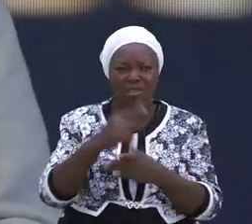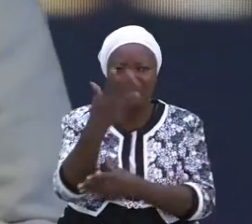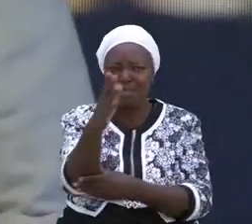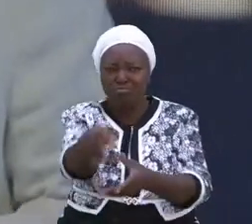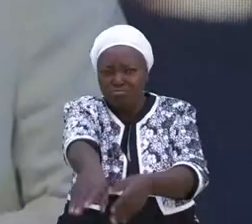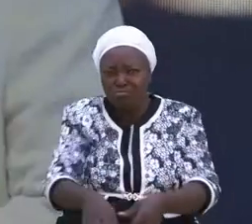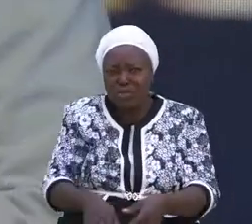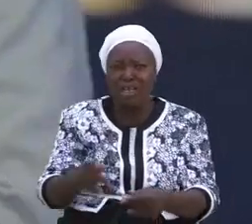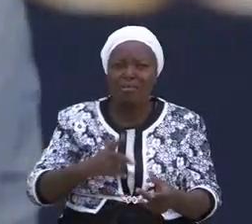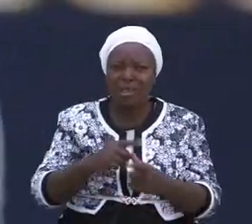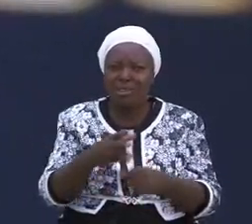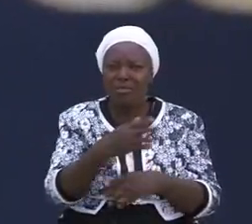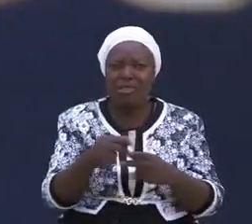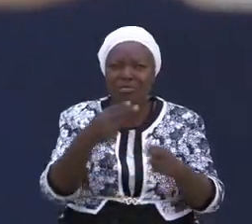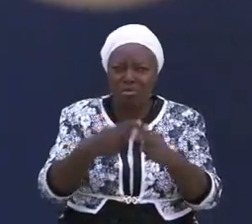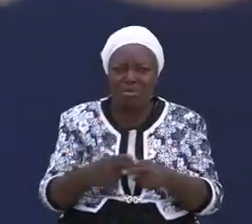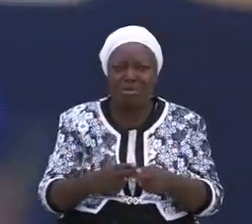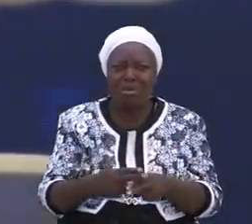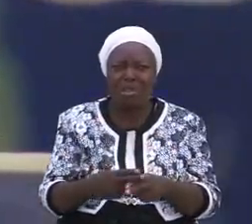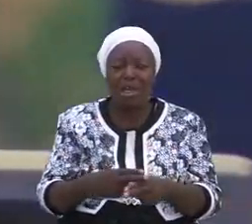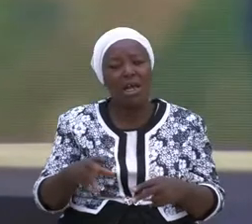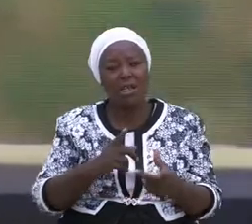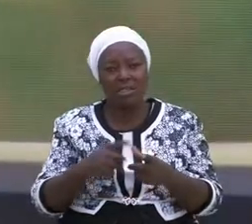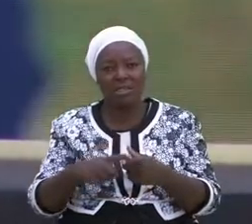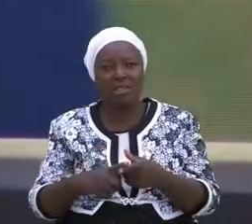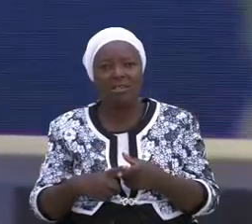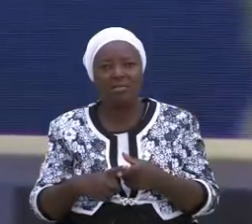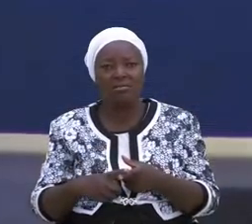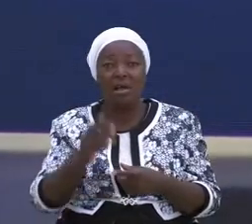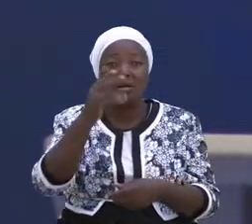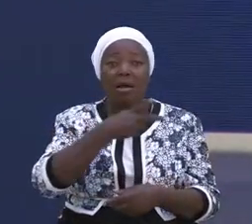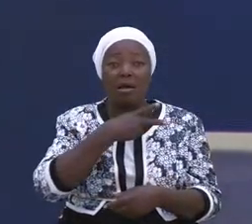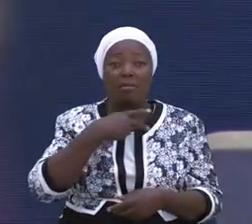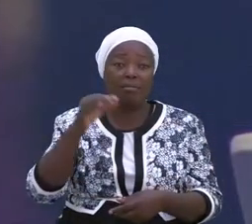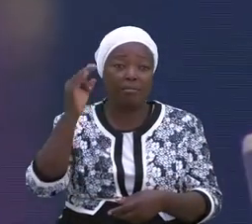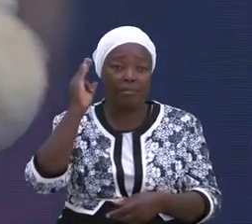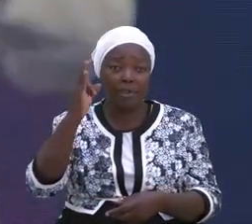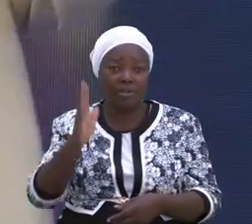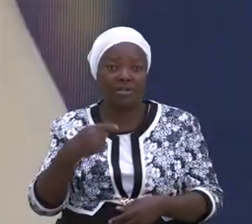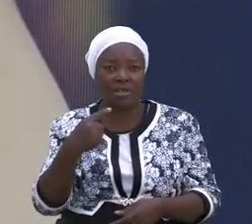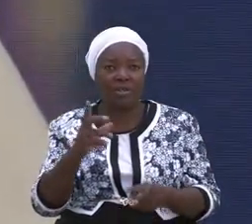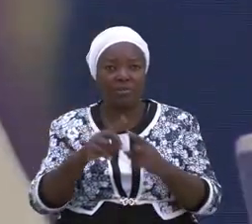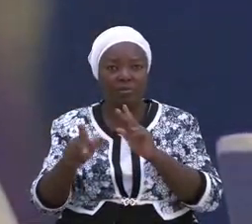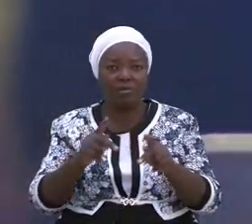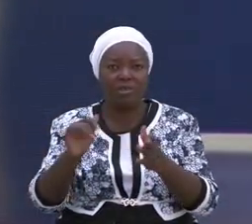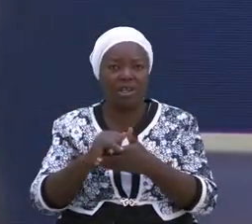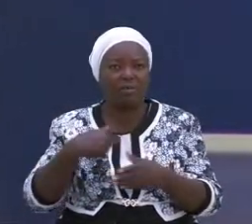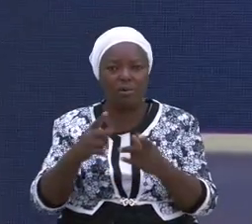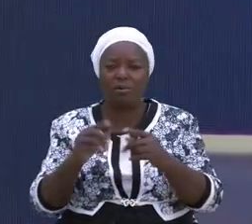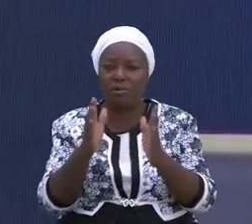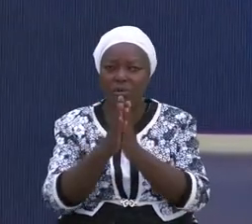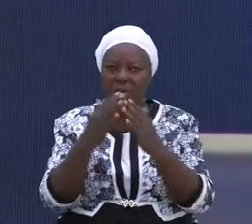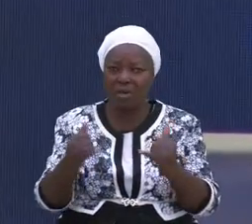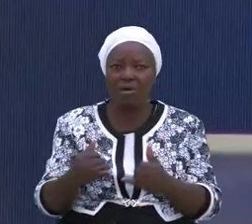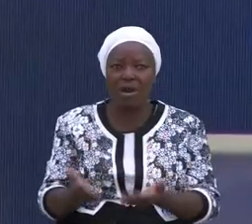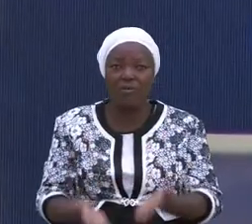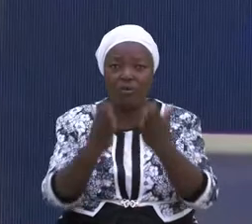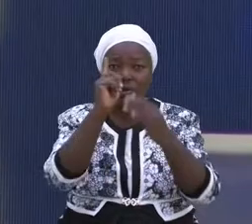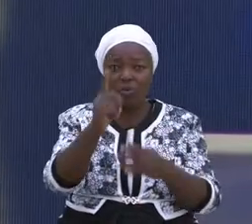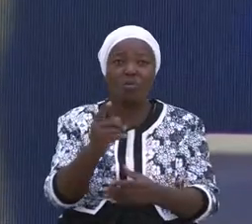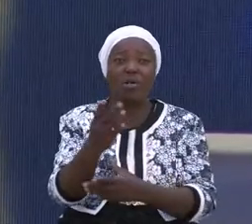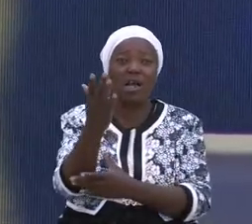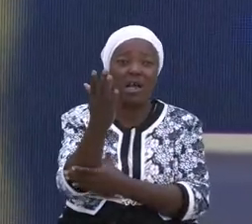hand. And I said to the people, we're going to pray now, raise up one hand, touch the